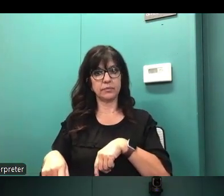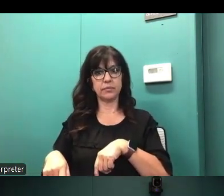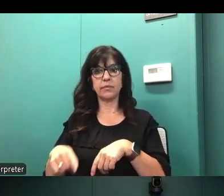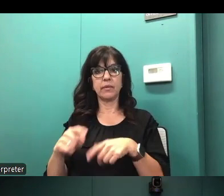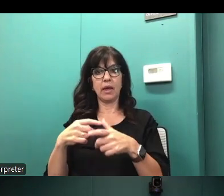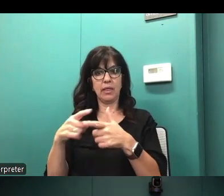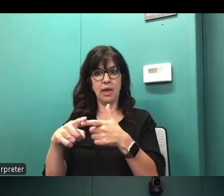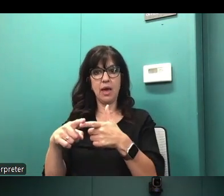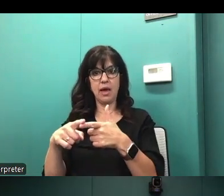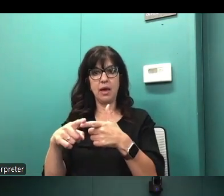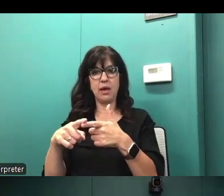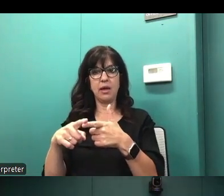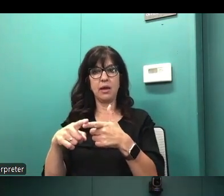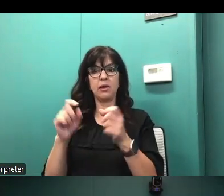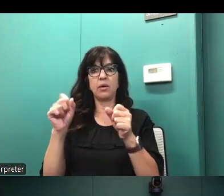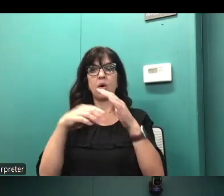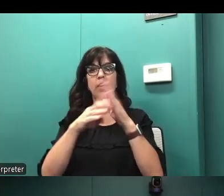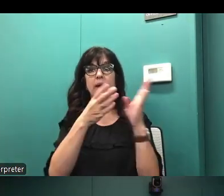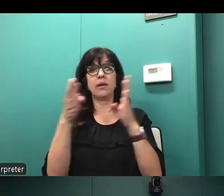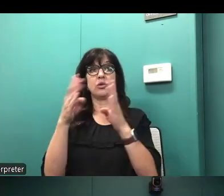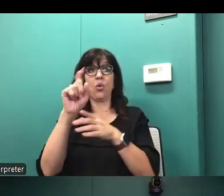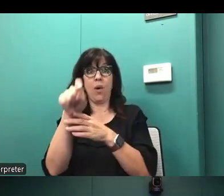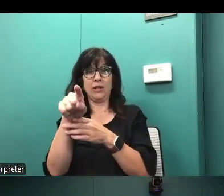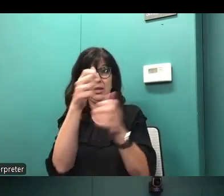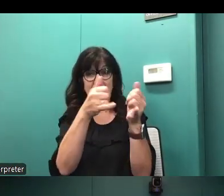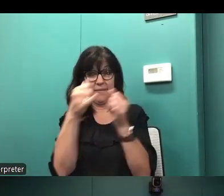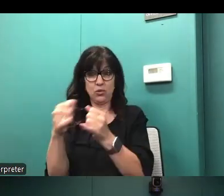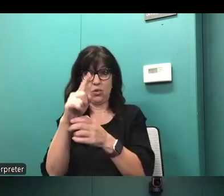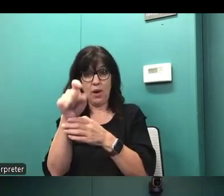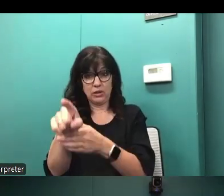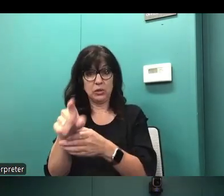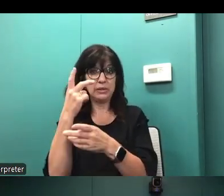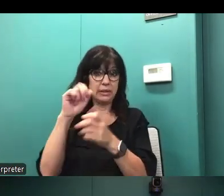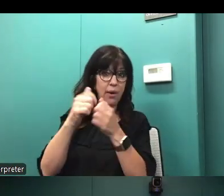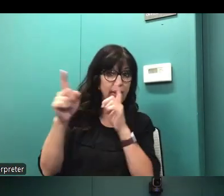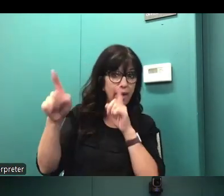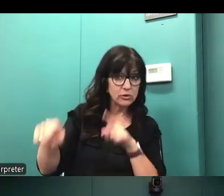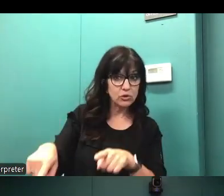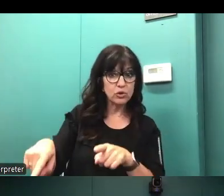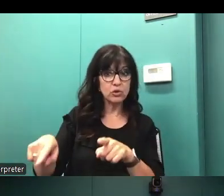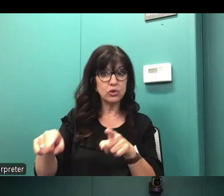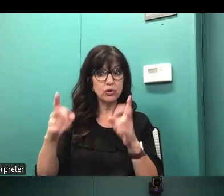And then you can also go into questions, each individual question, to see how they're answered.